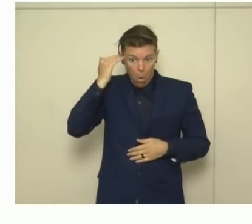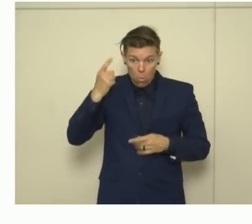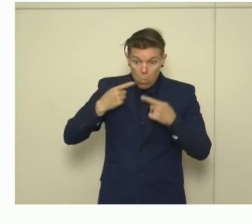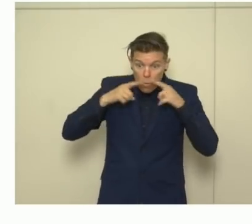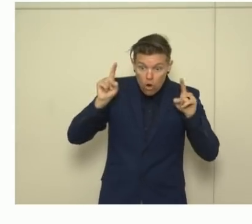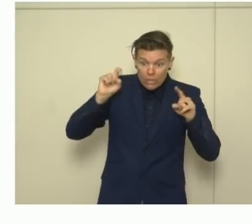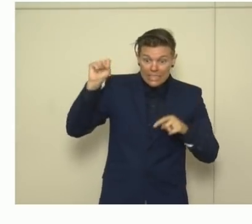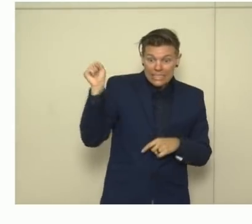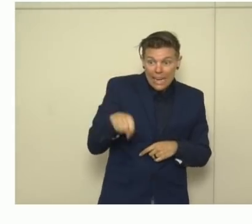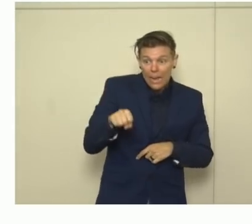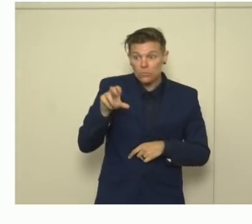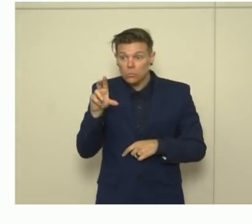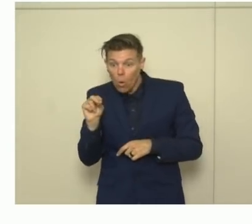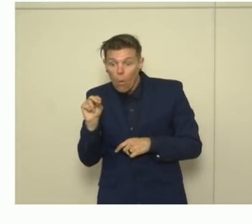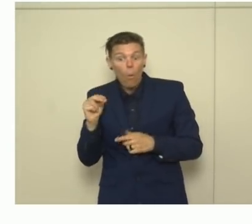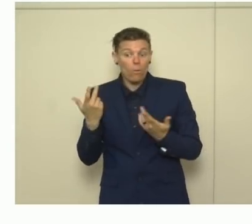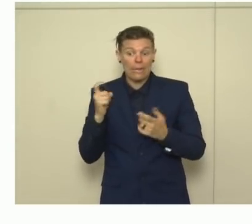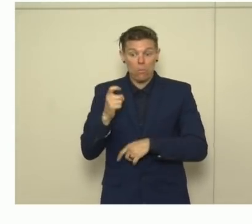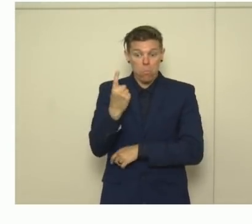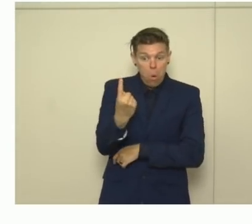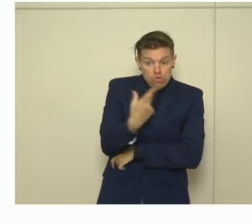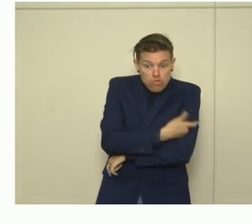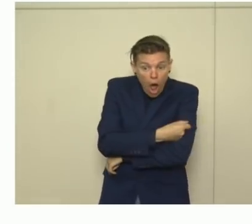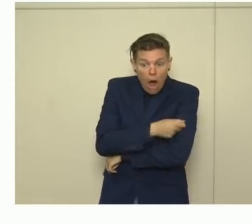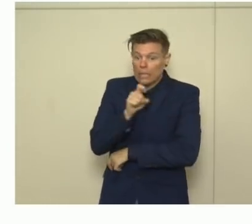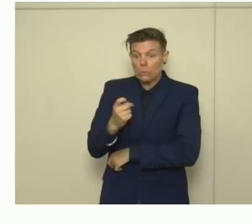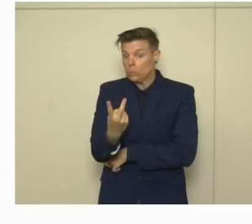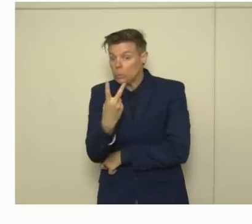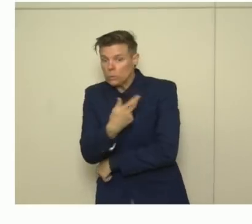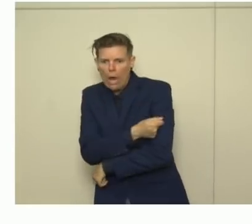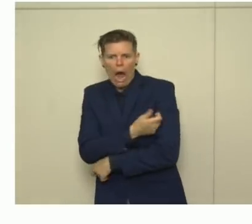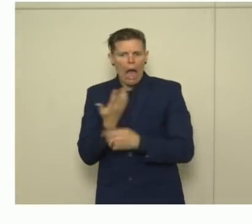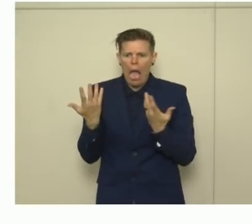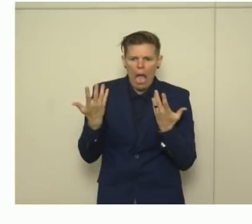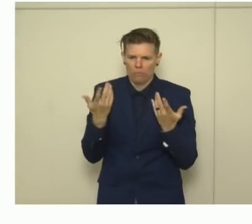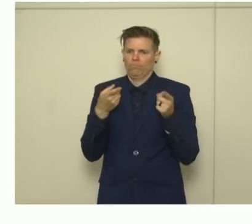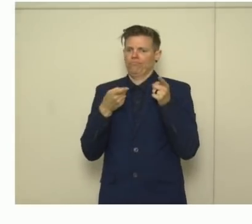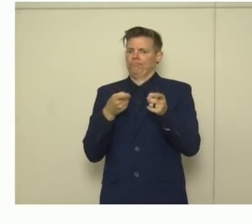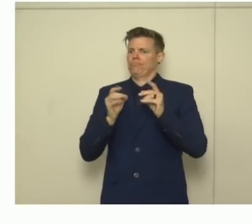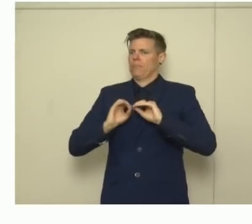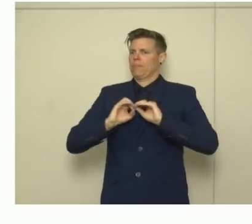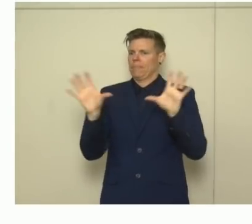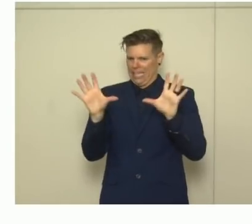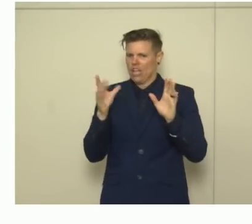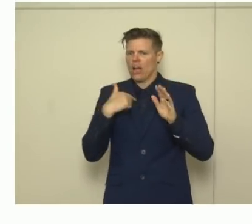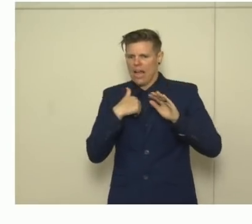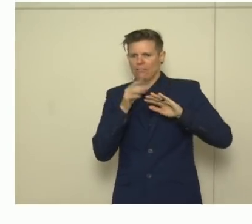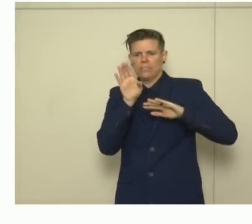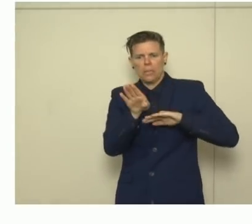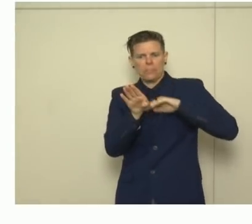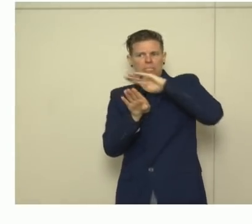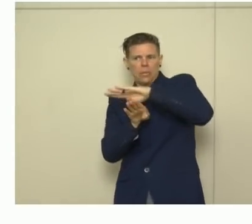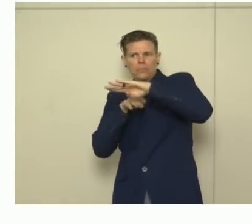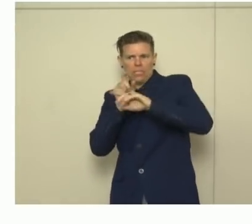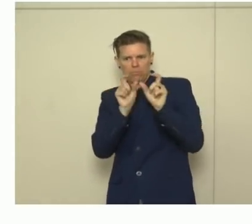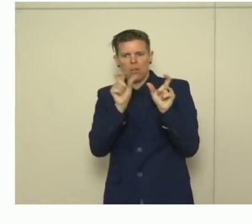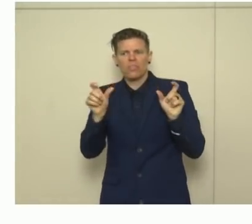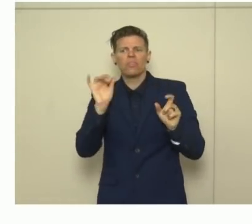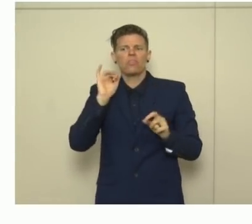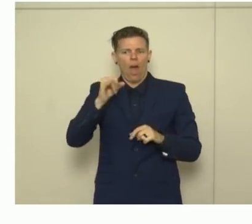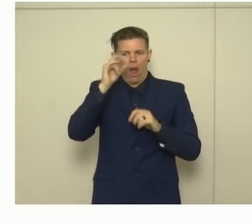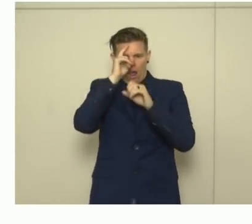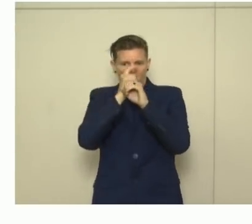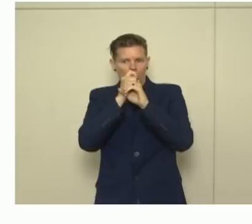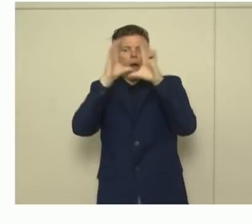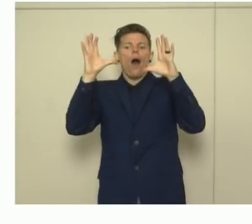COVID, not just 1. And then the recovery process and everything else that the state does to look at the data and monitor effectiveness. There won't